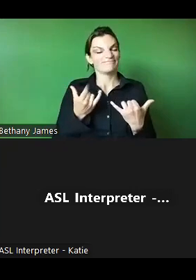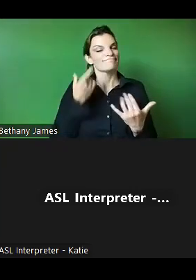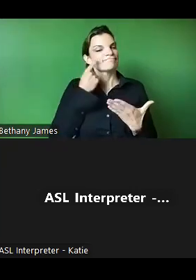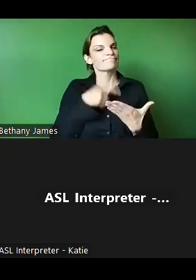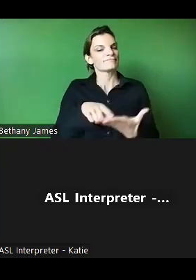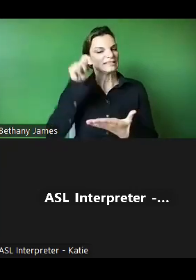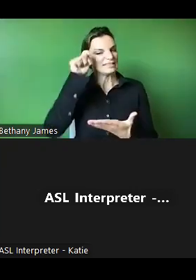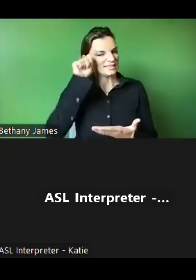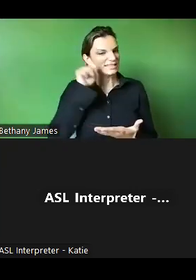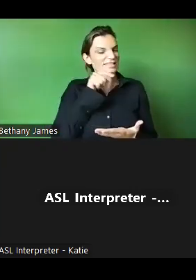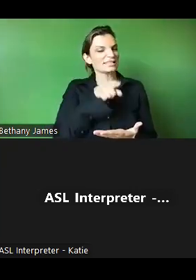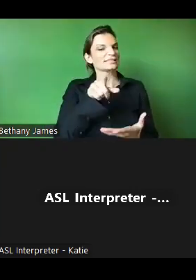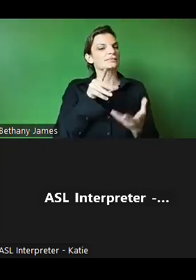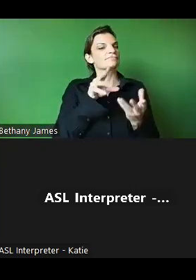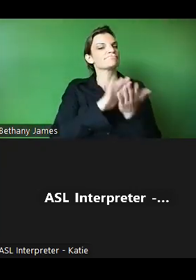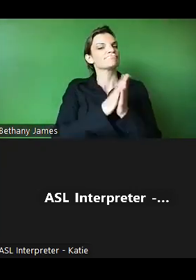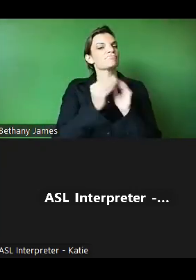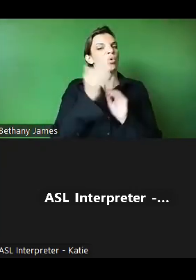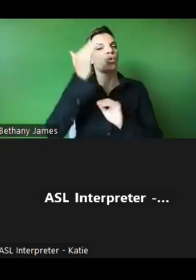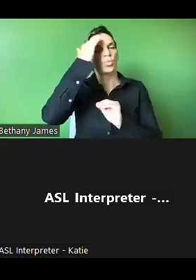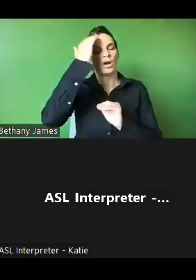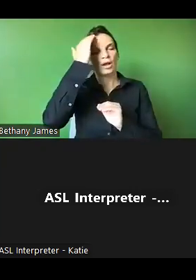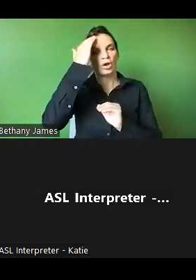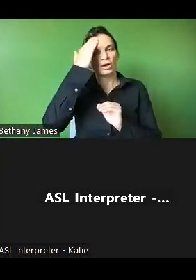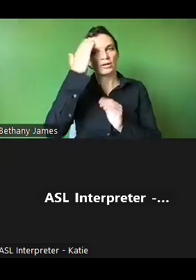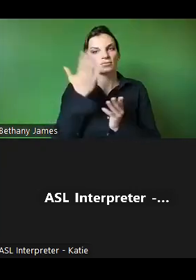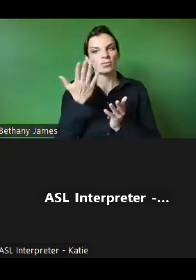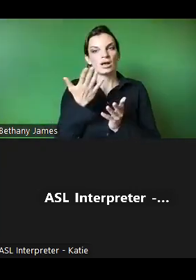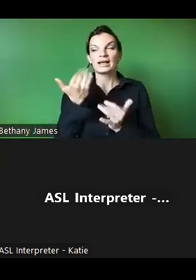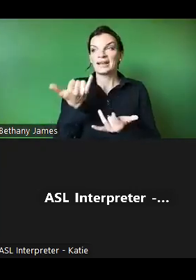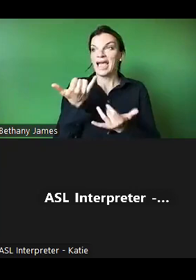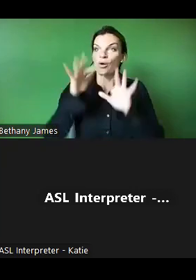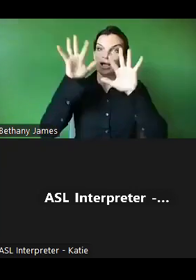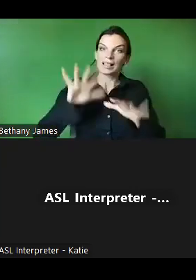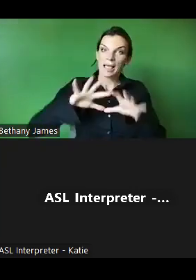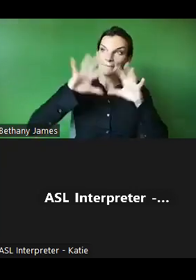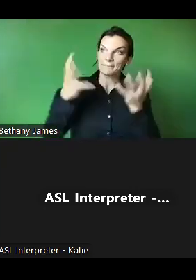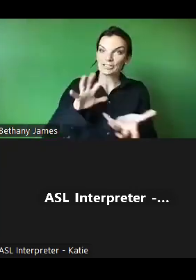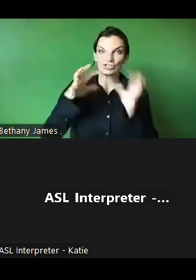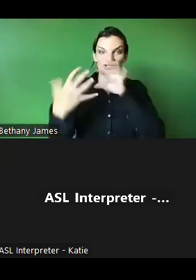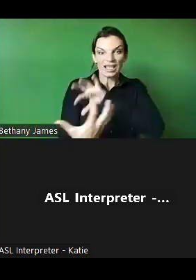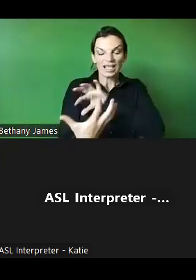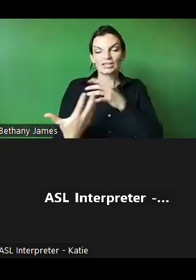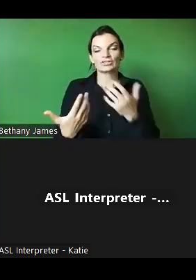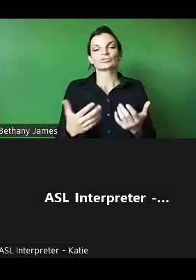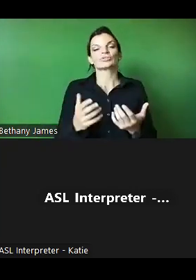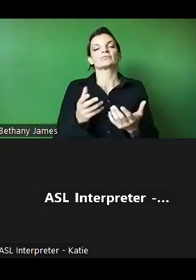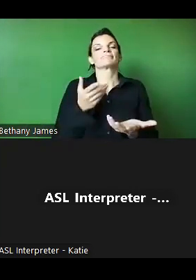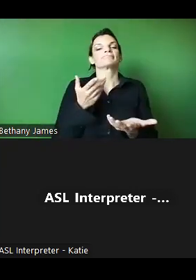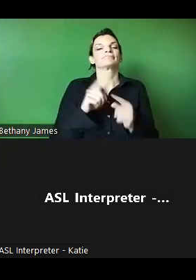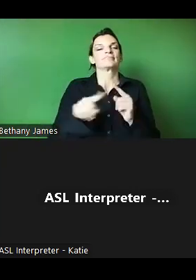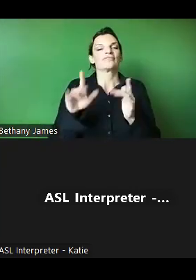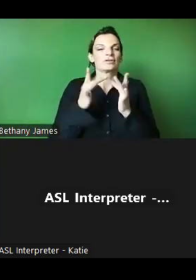more aware of topics like impending effects of climate change, class inequality, online